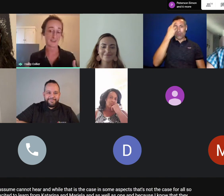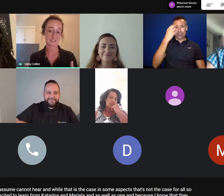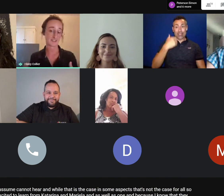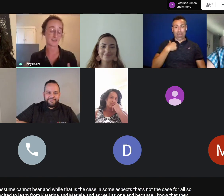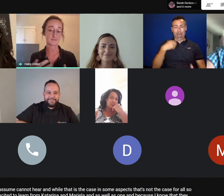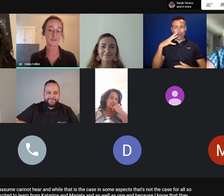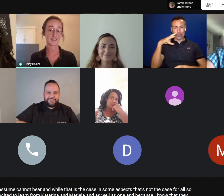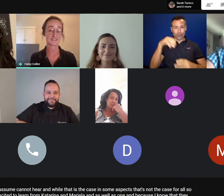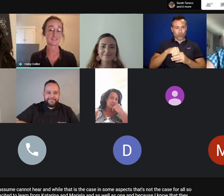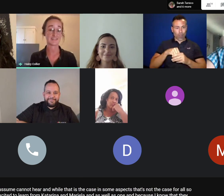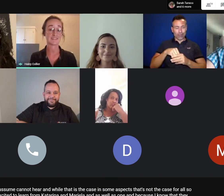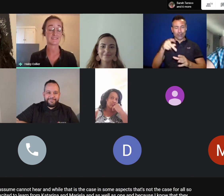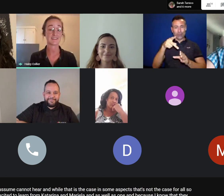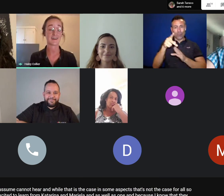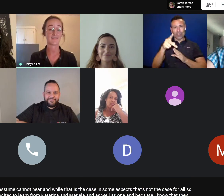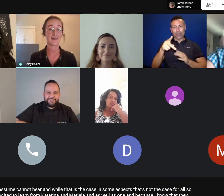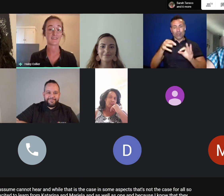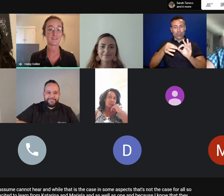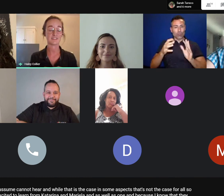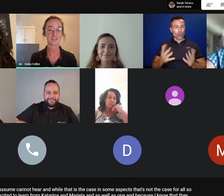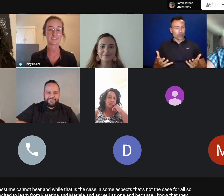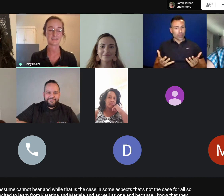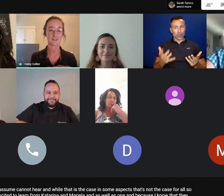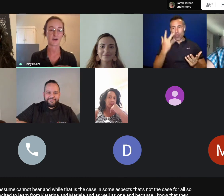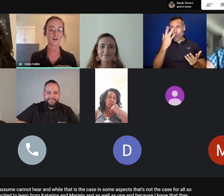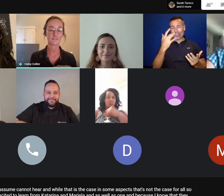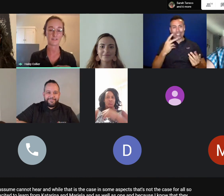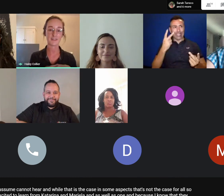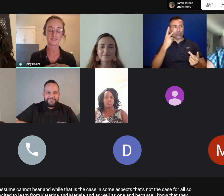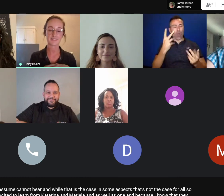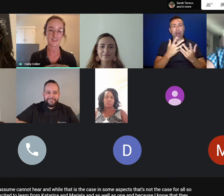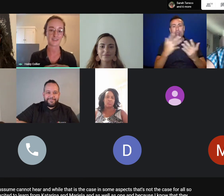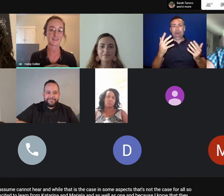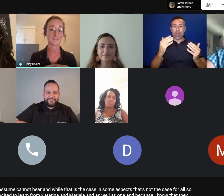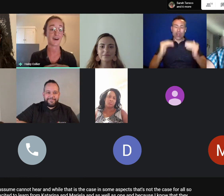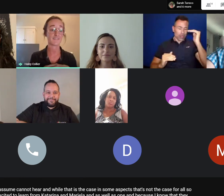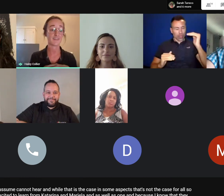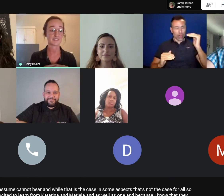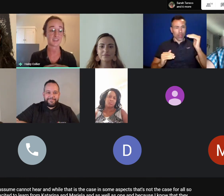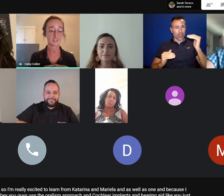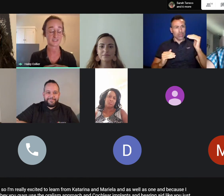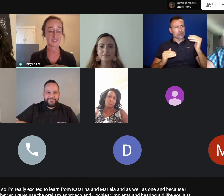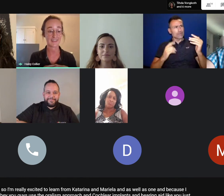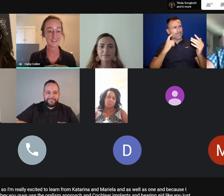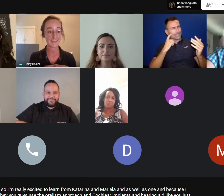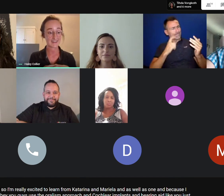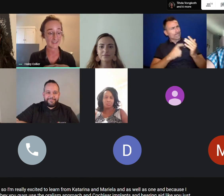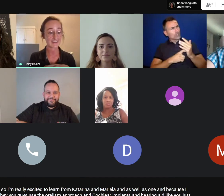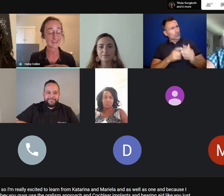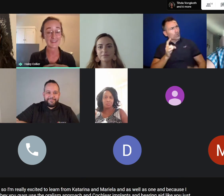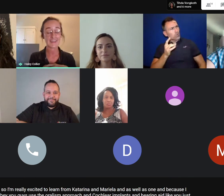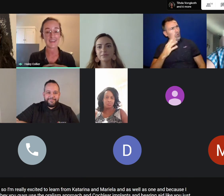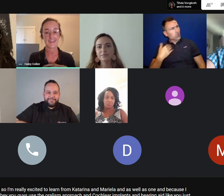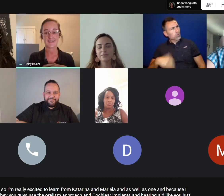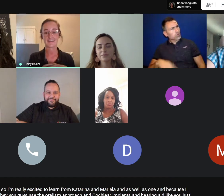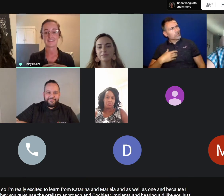into this profession is because I did see a lot of injustice on all fronts and a lot of education